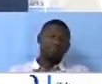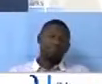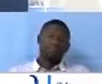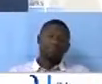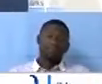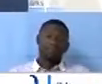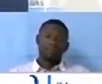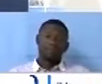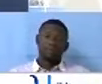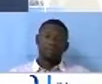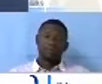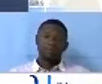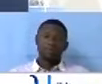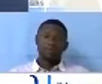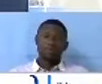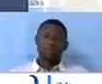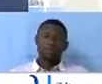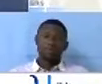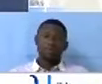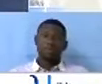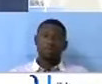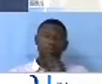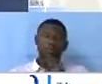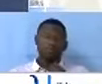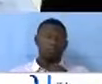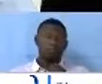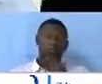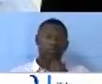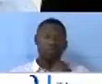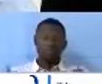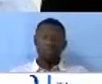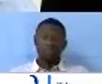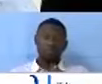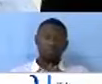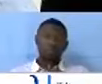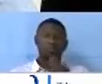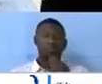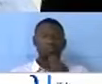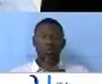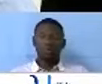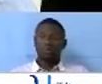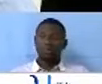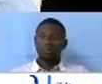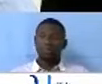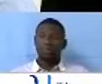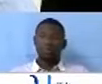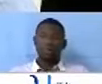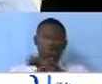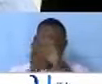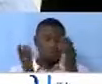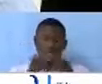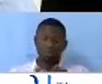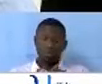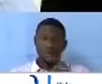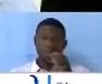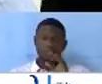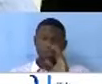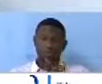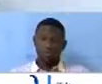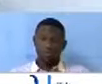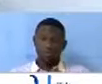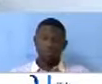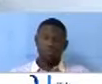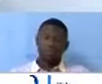Yeah. It's your case. I'm sorry, Mr. Chairman. Yes, it's your case. All I can do. See, I'm like it is